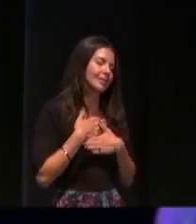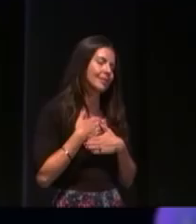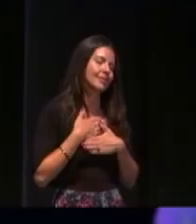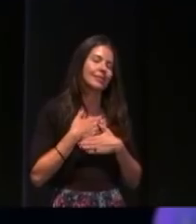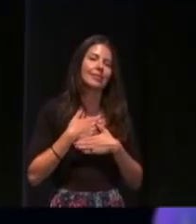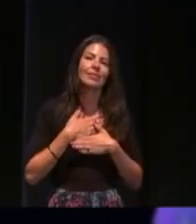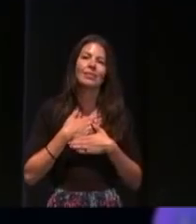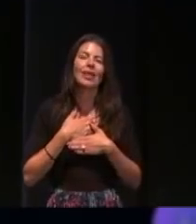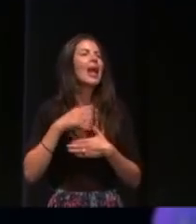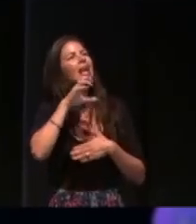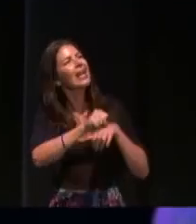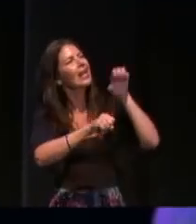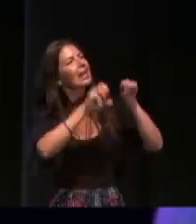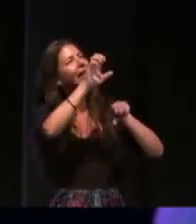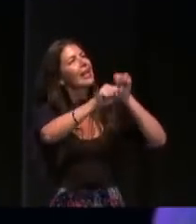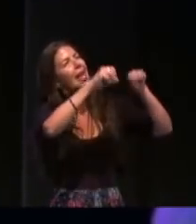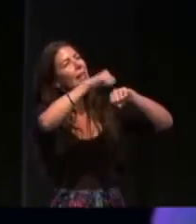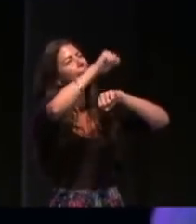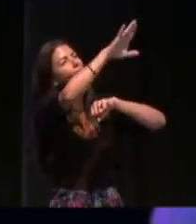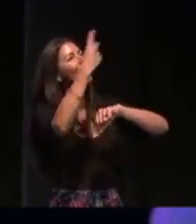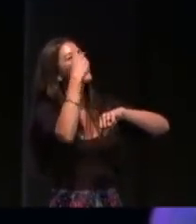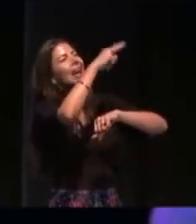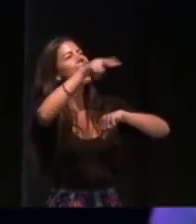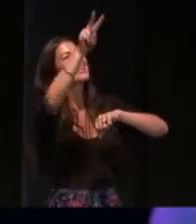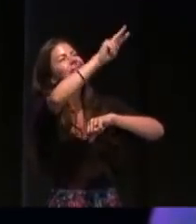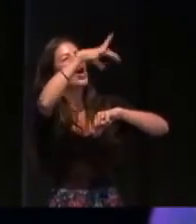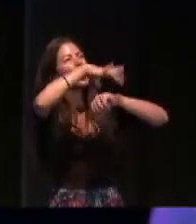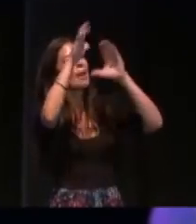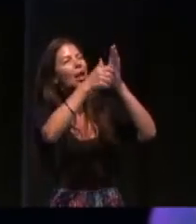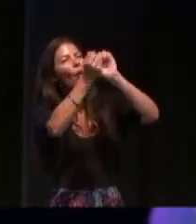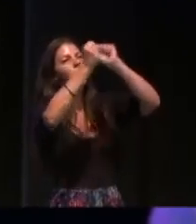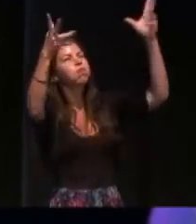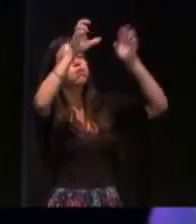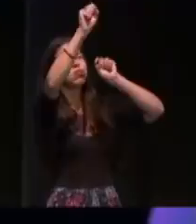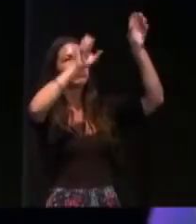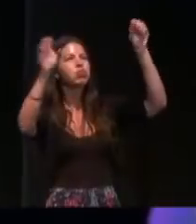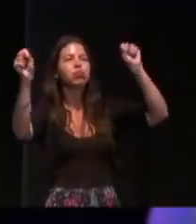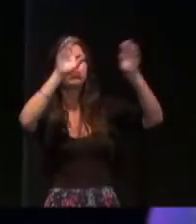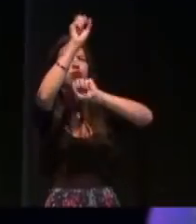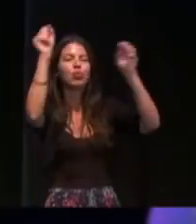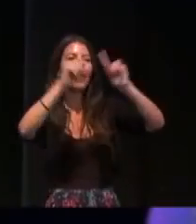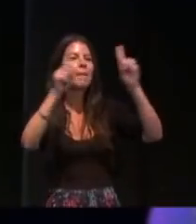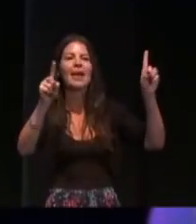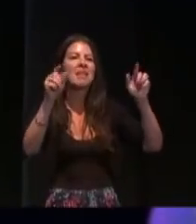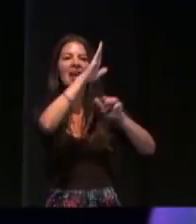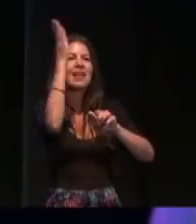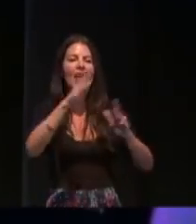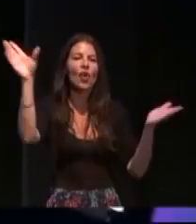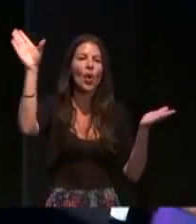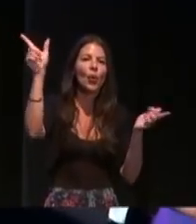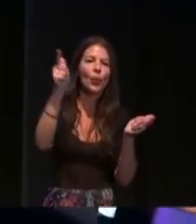I climbed that mountain and I saw the planet burst into satellites without diminishing the planet.